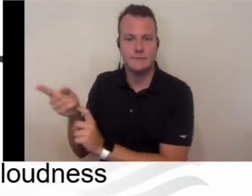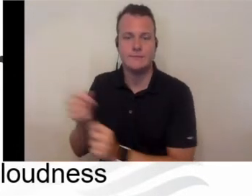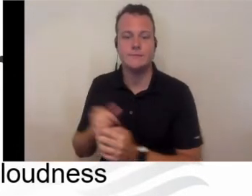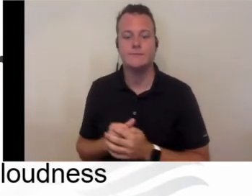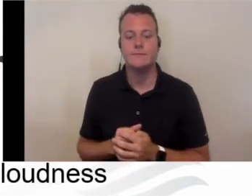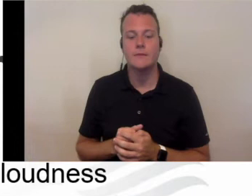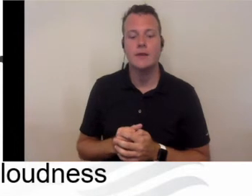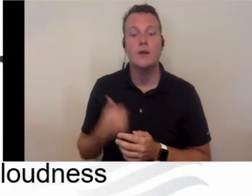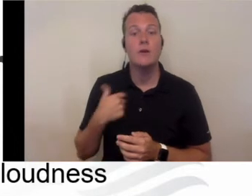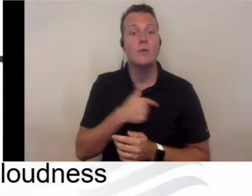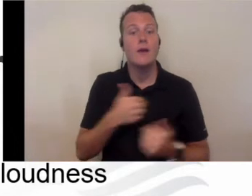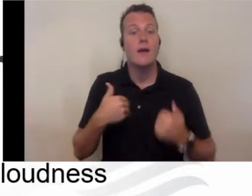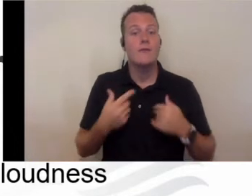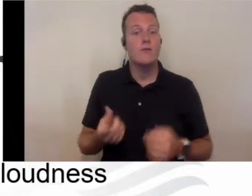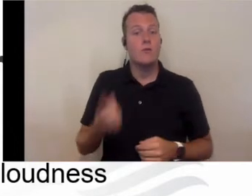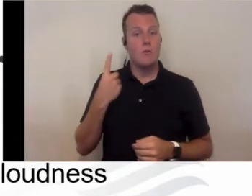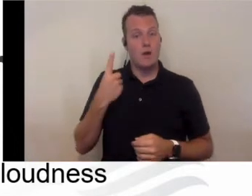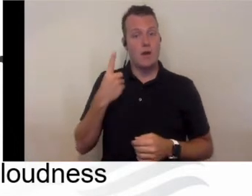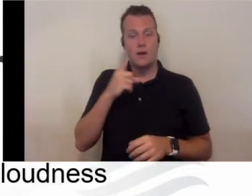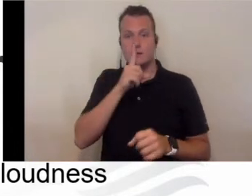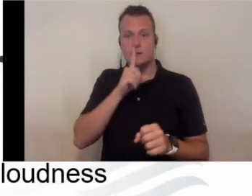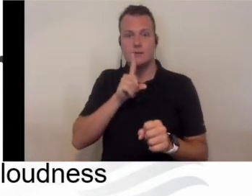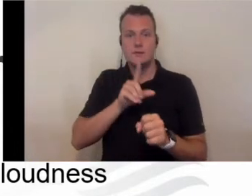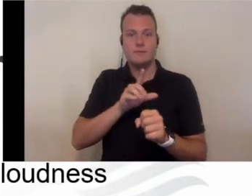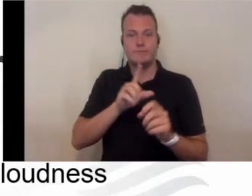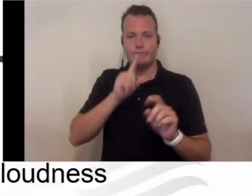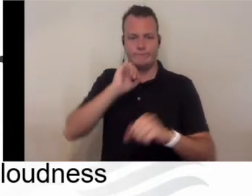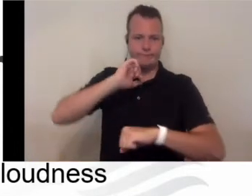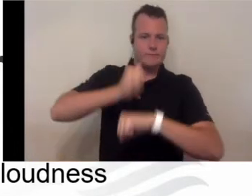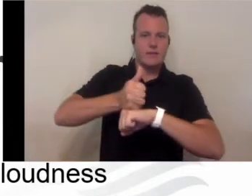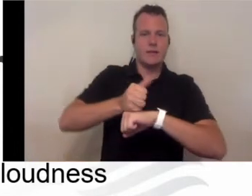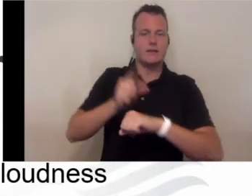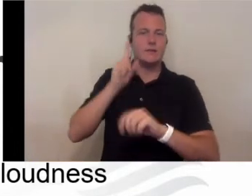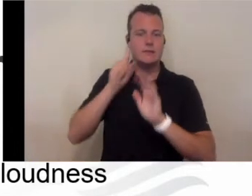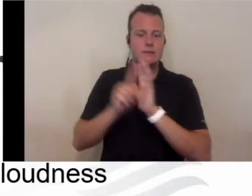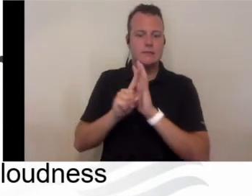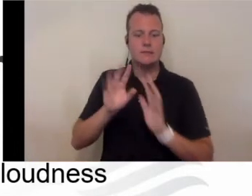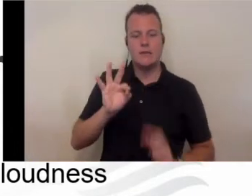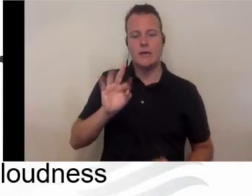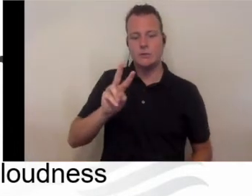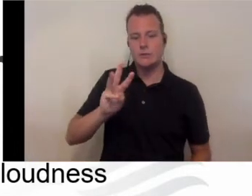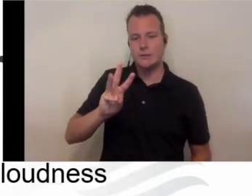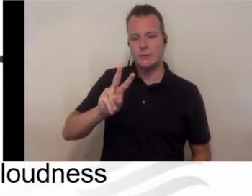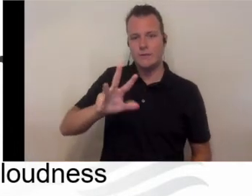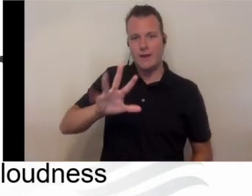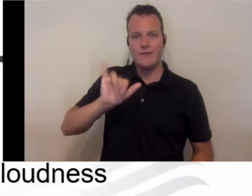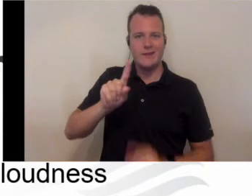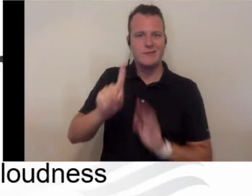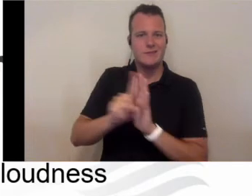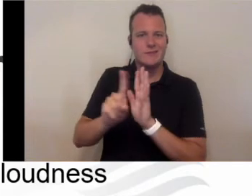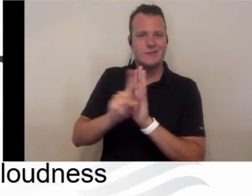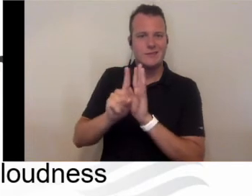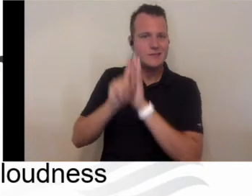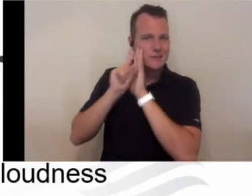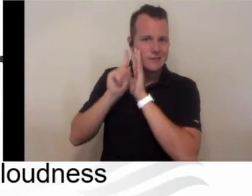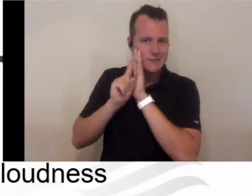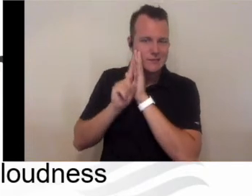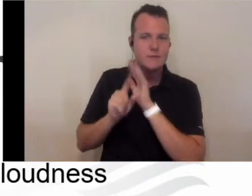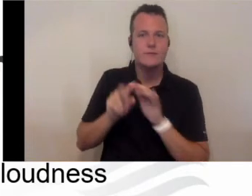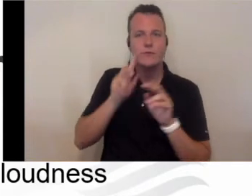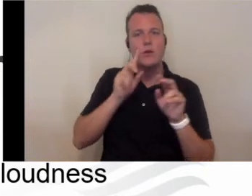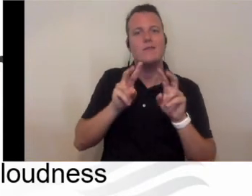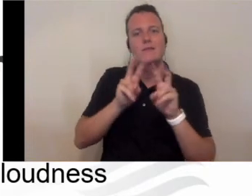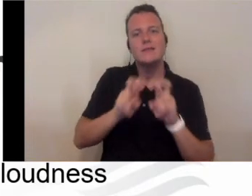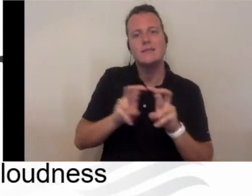have one dedicated tinnitus code, and that is 92625. That's assessment of tinnitus. So you're trying to match